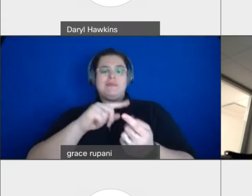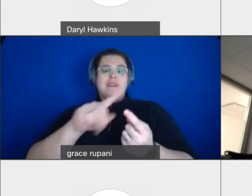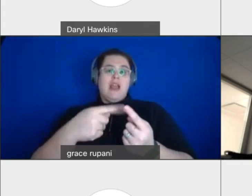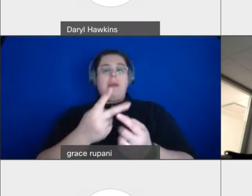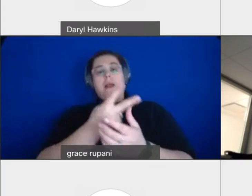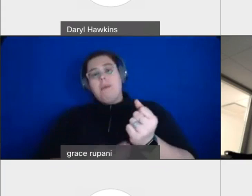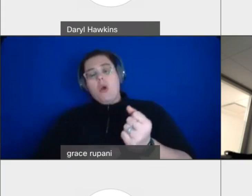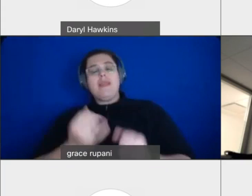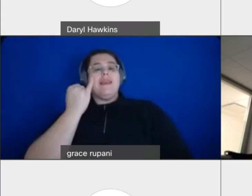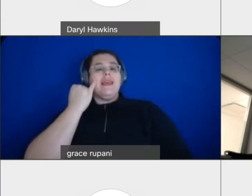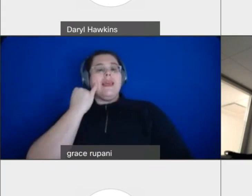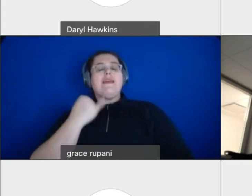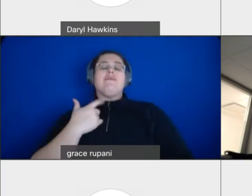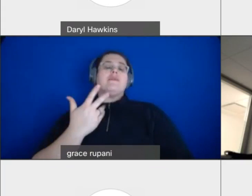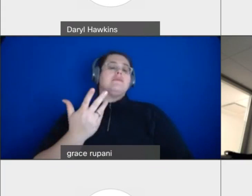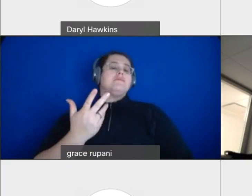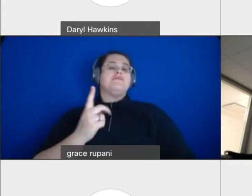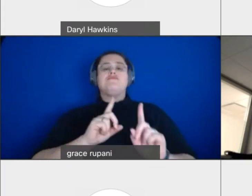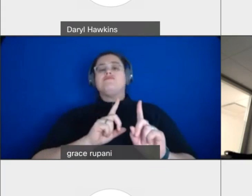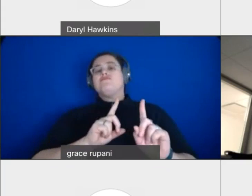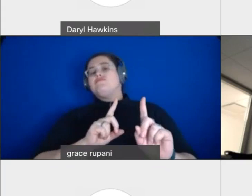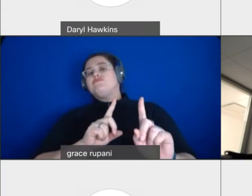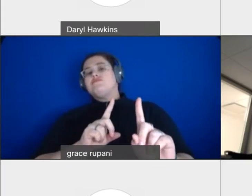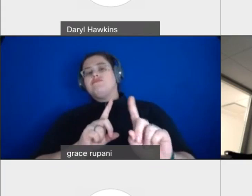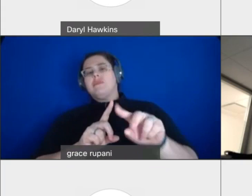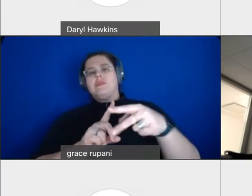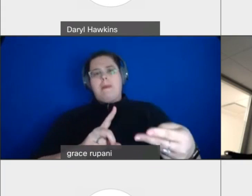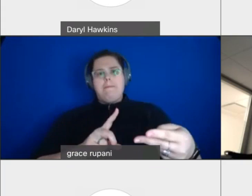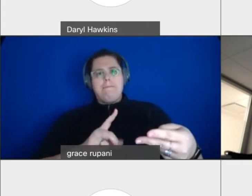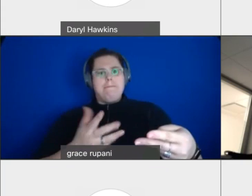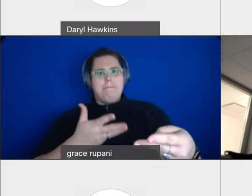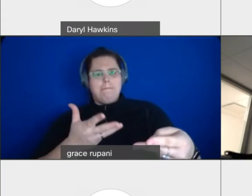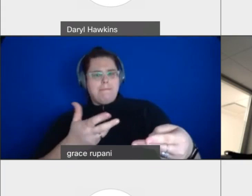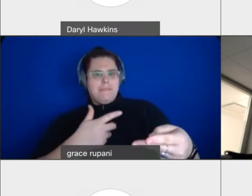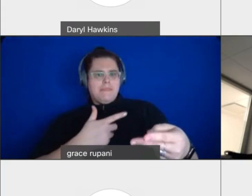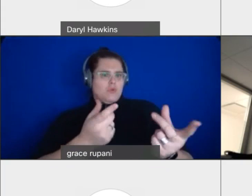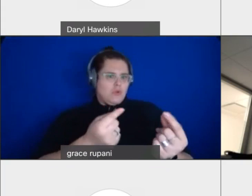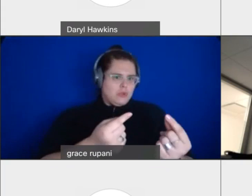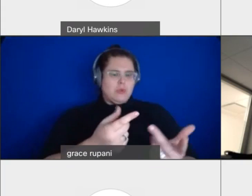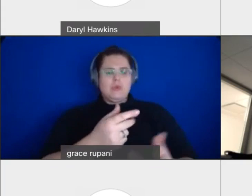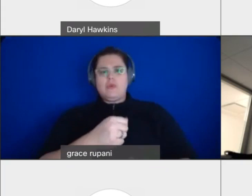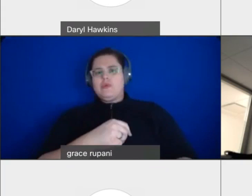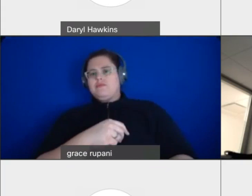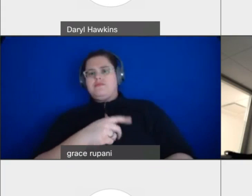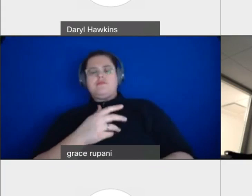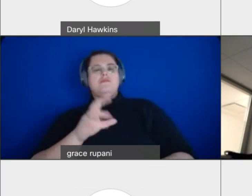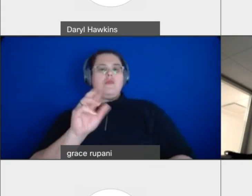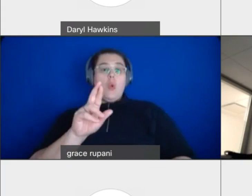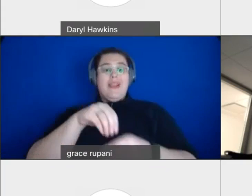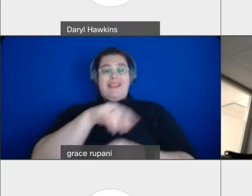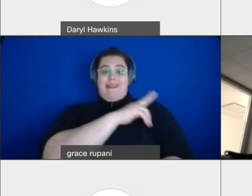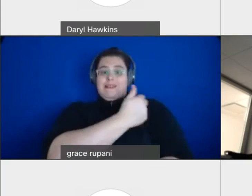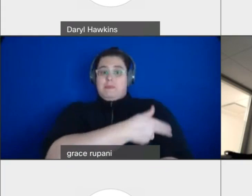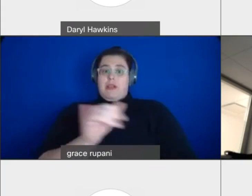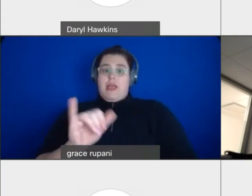and out of hospital type setting guidance, and also in the hospital as well, which